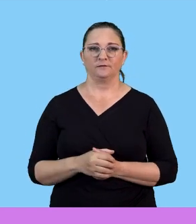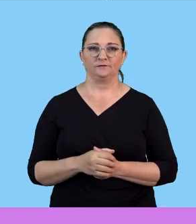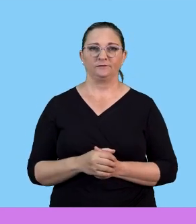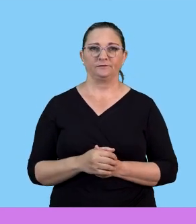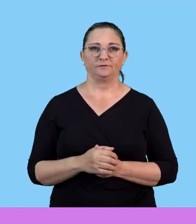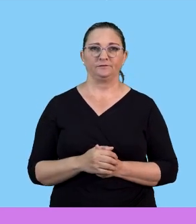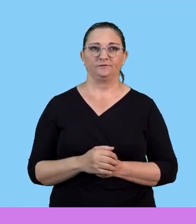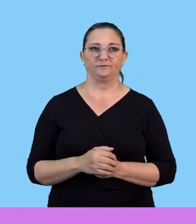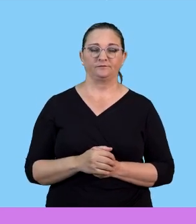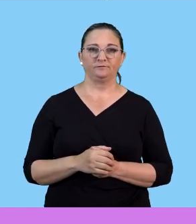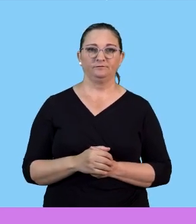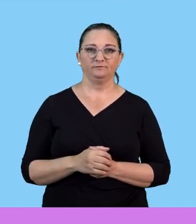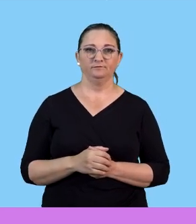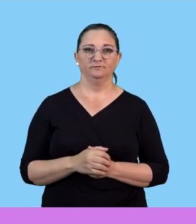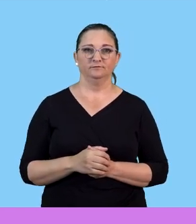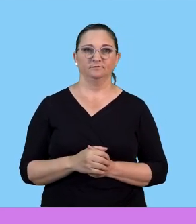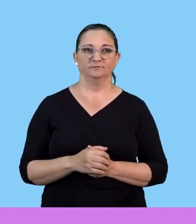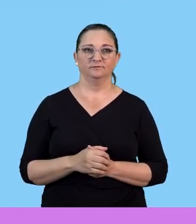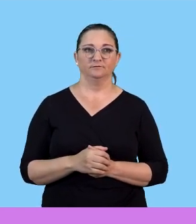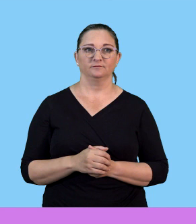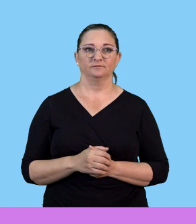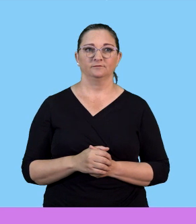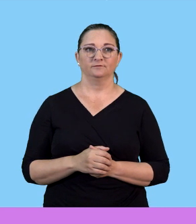is 5,000 Rand.